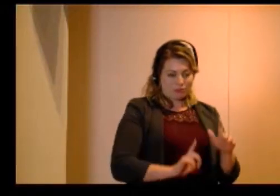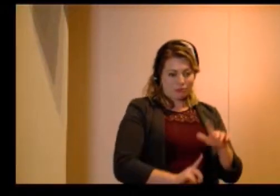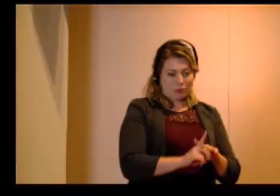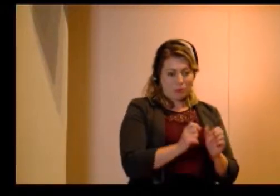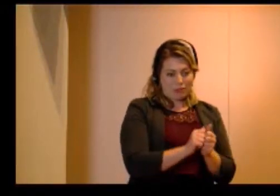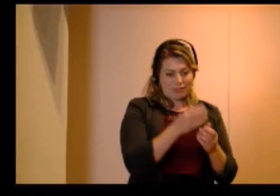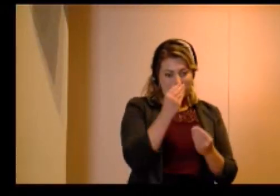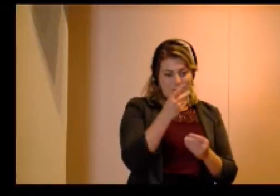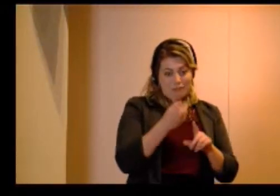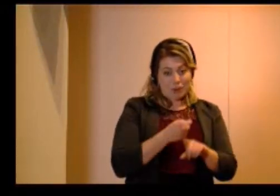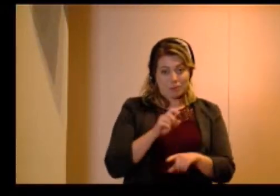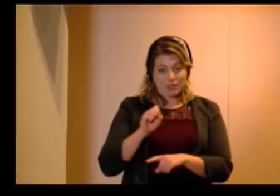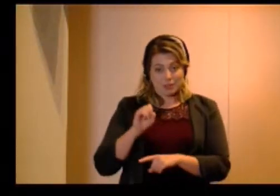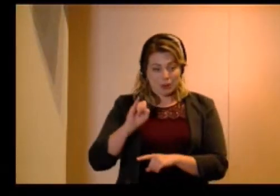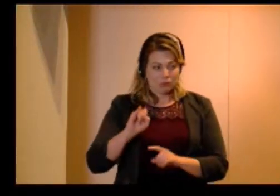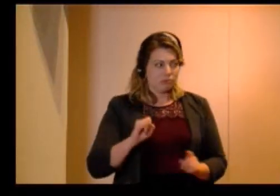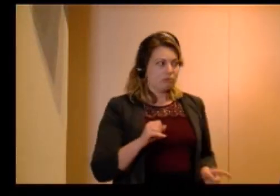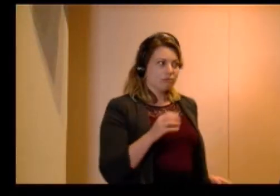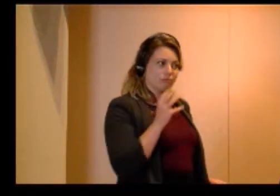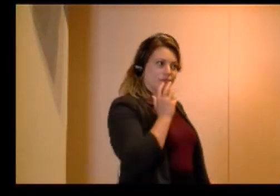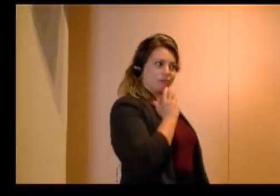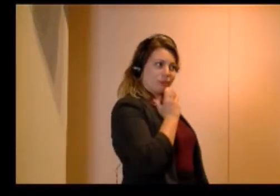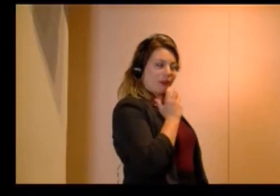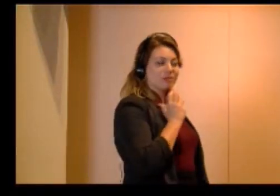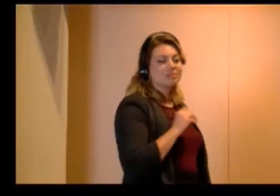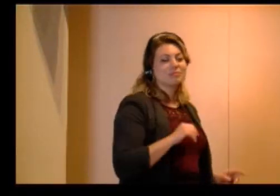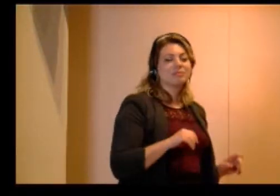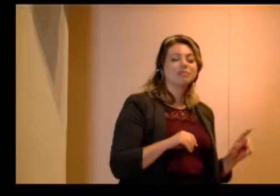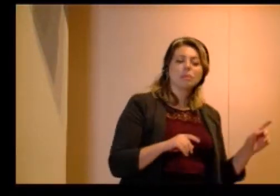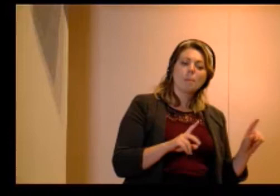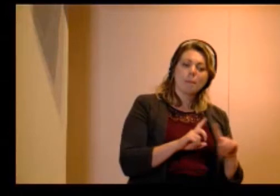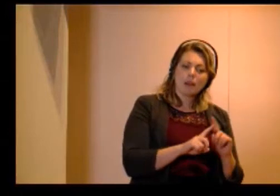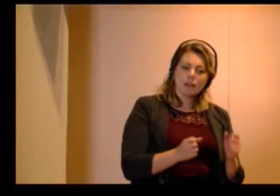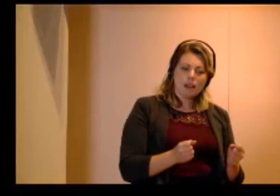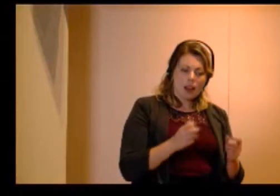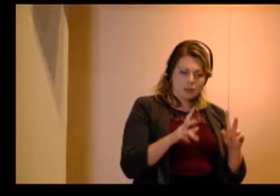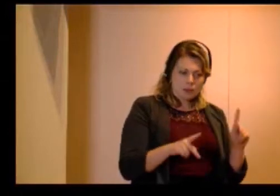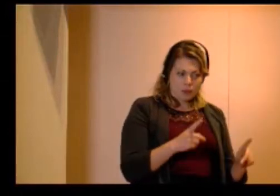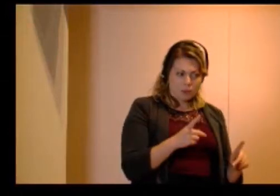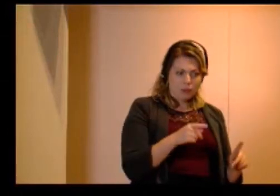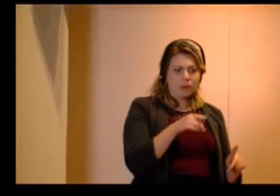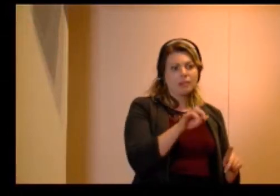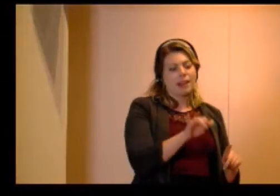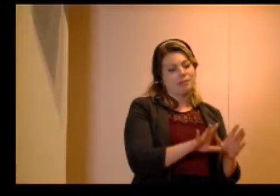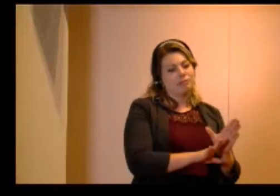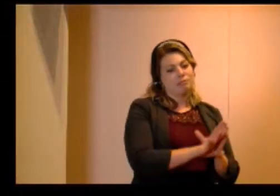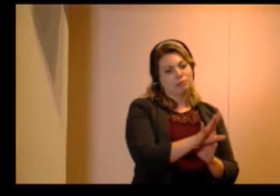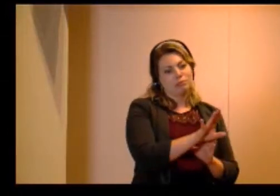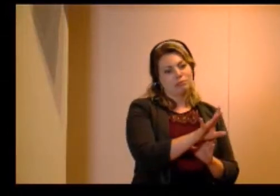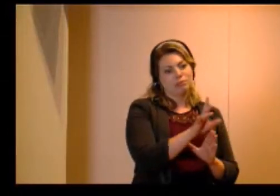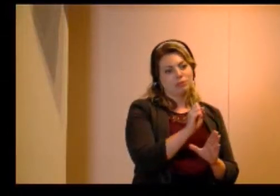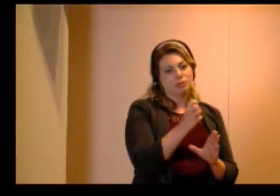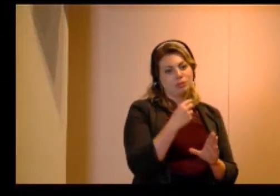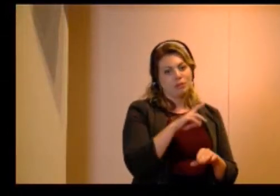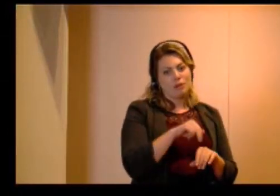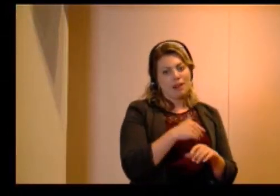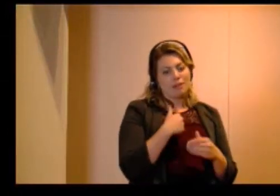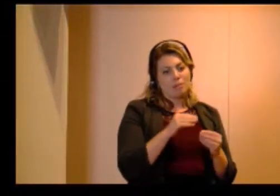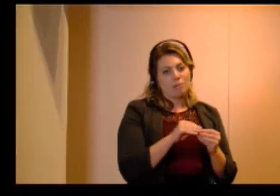Smithsonian. And but the number of people is growing, right? And so there's more of us coming up